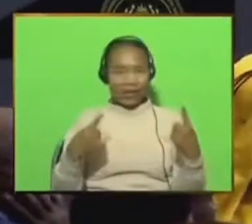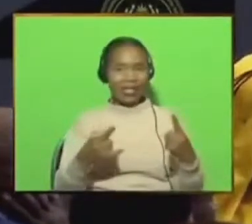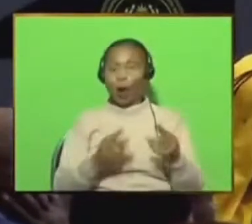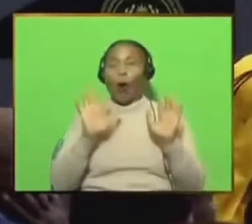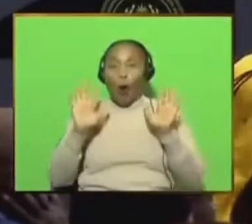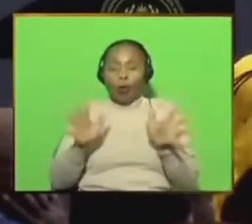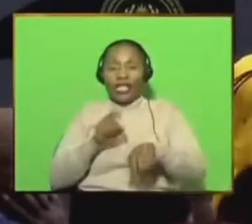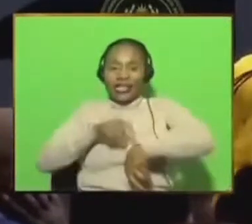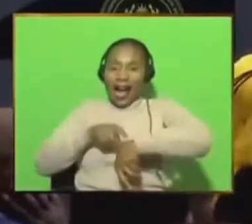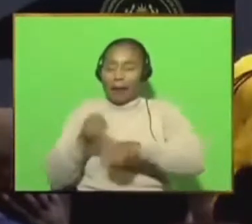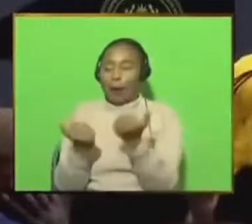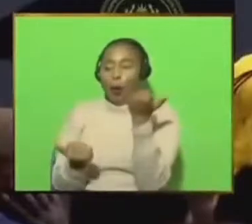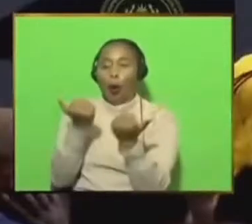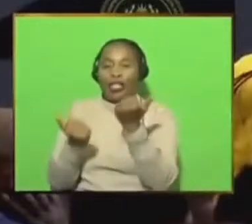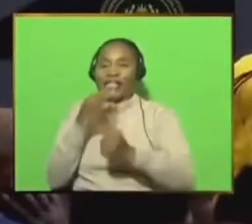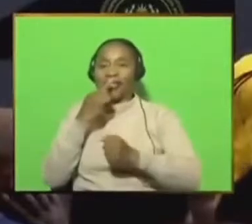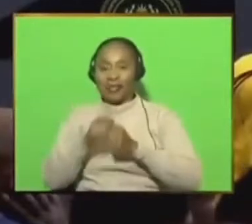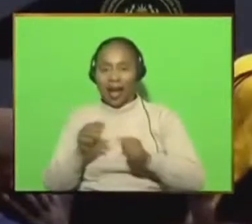court.